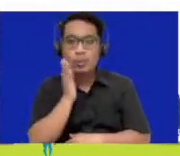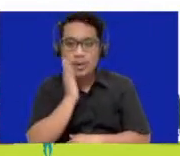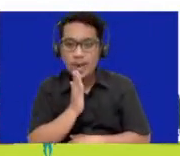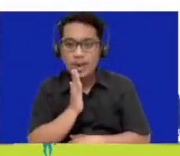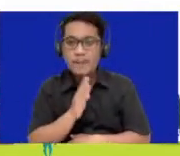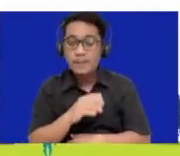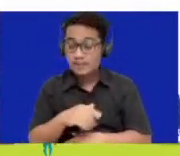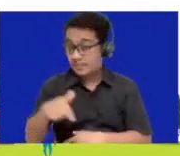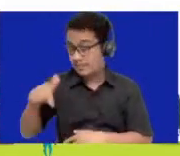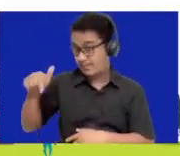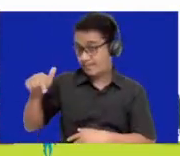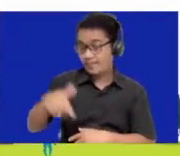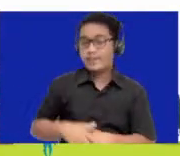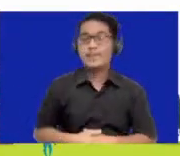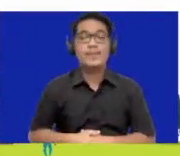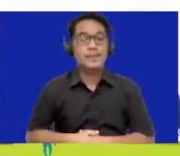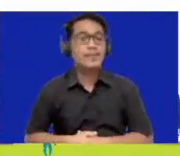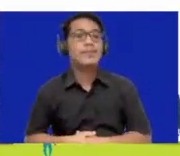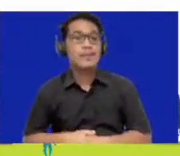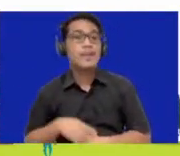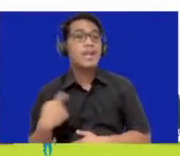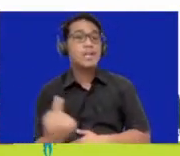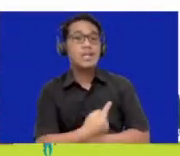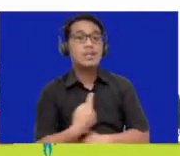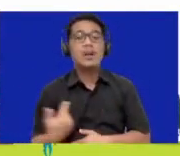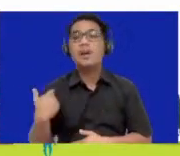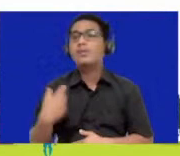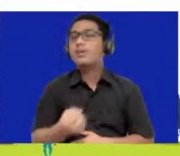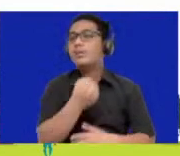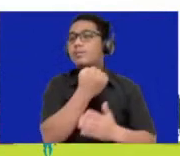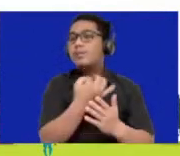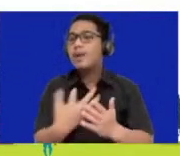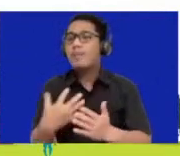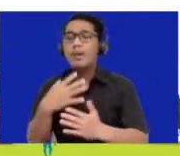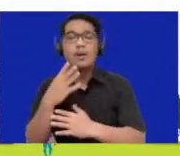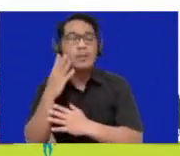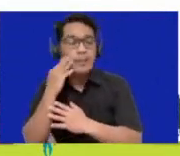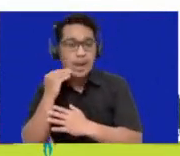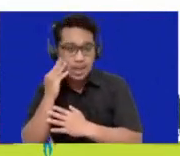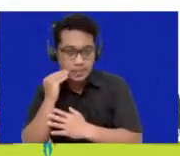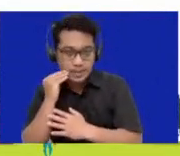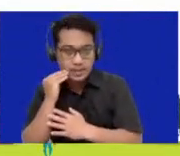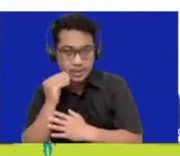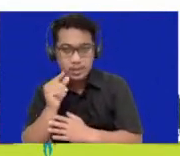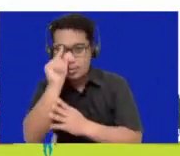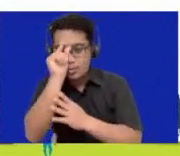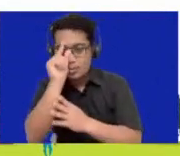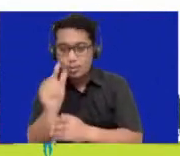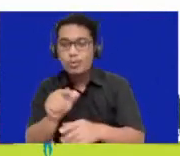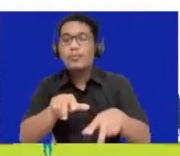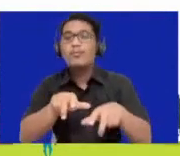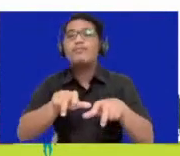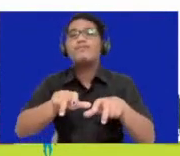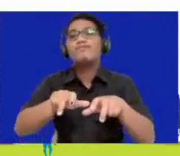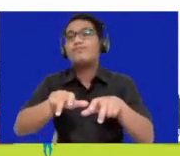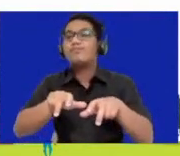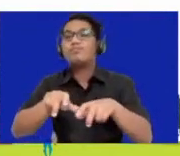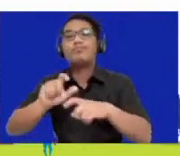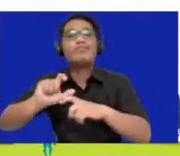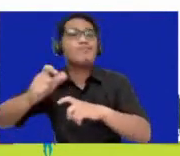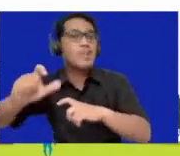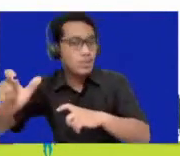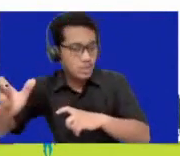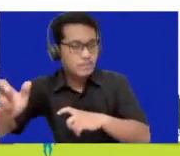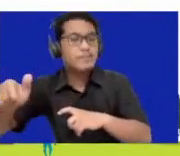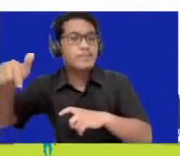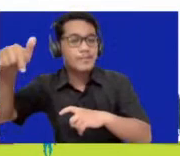We've had a number of years of experience with this approach, and we are now taking this further to some of the southern parts